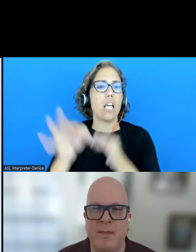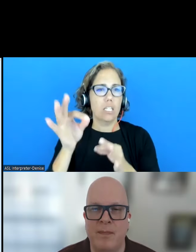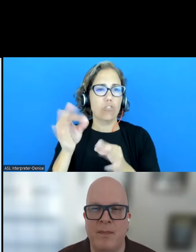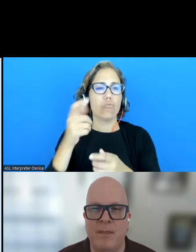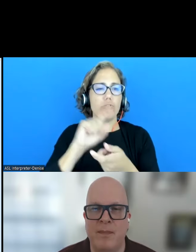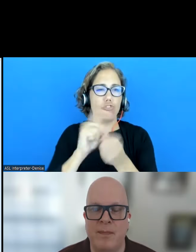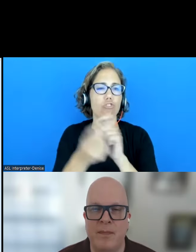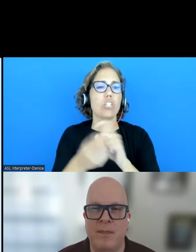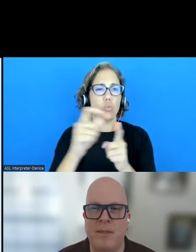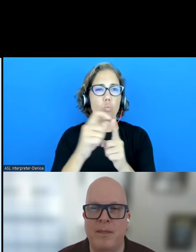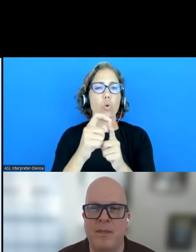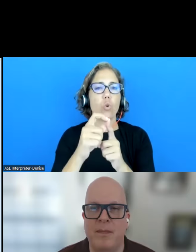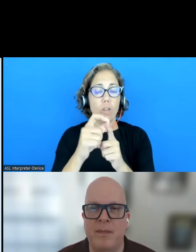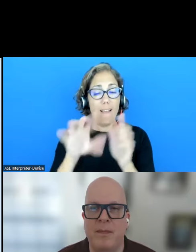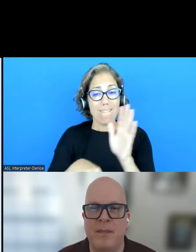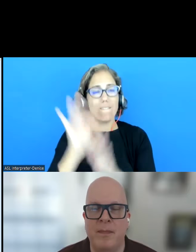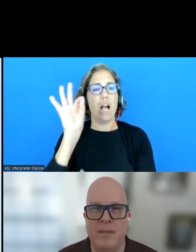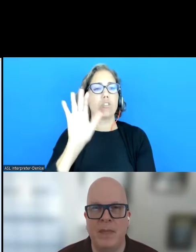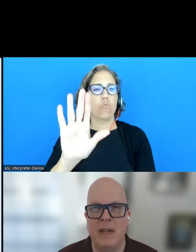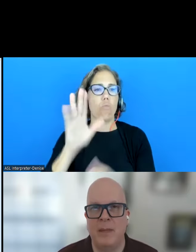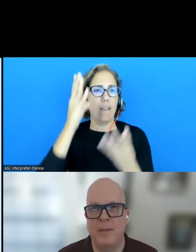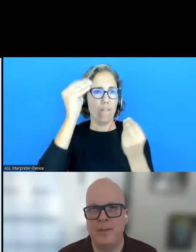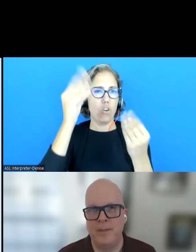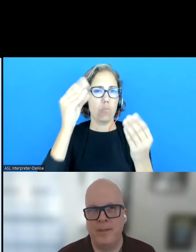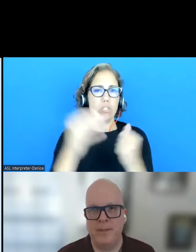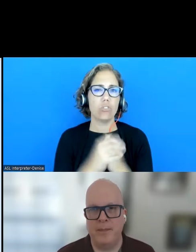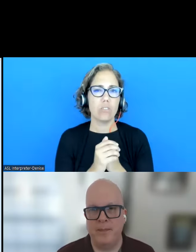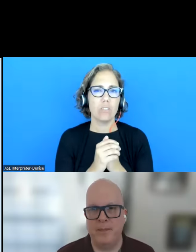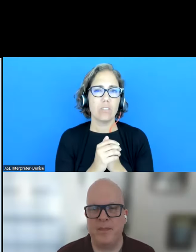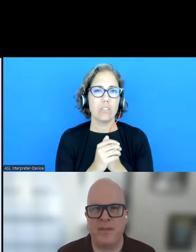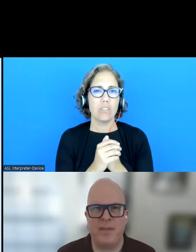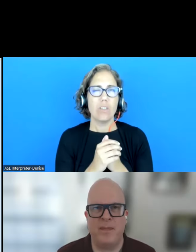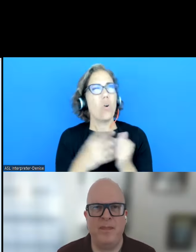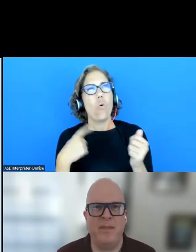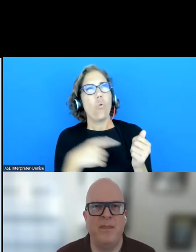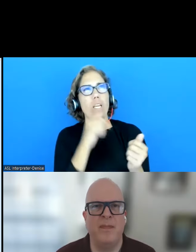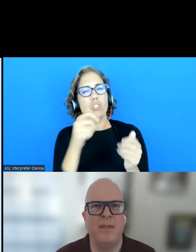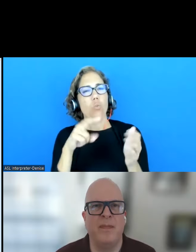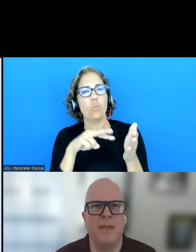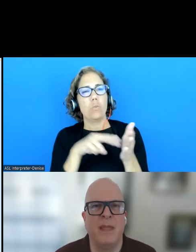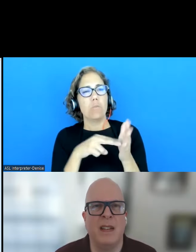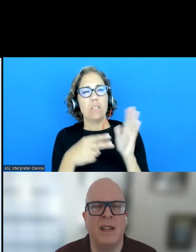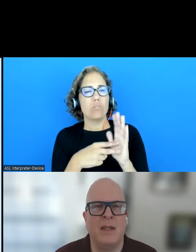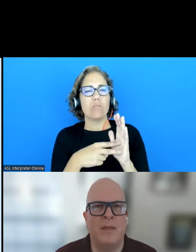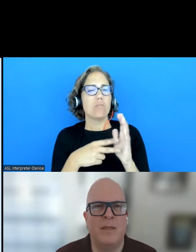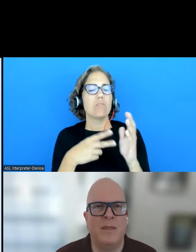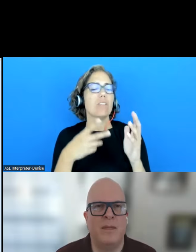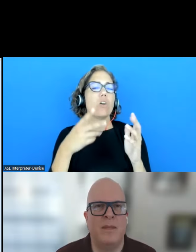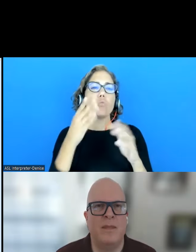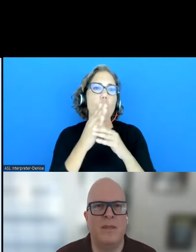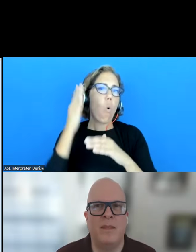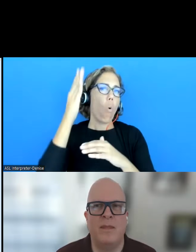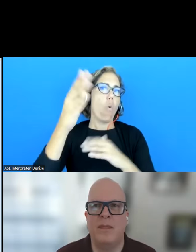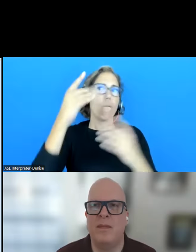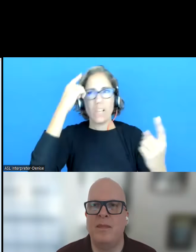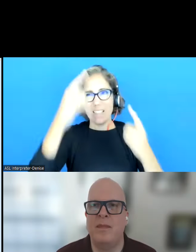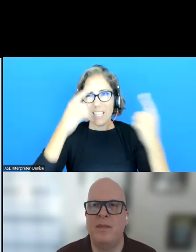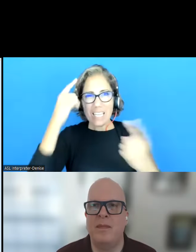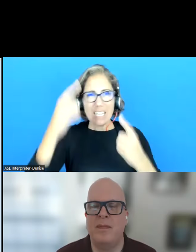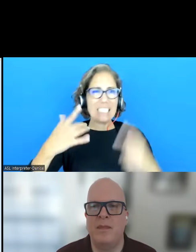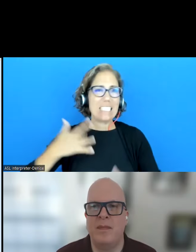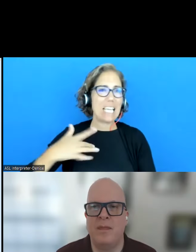updated information. We don't necessarily need to overthink about harding